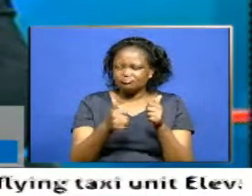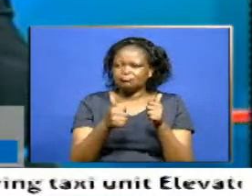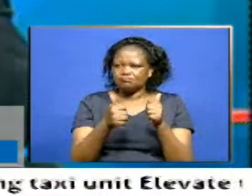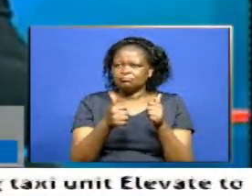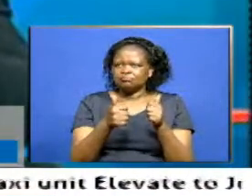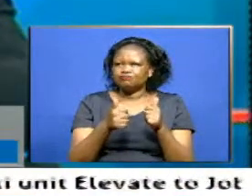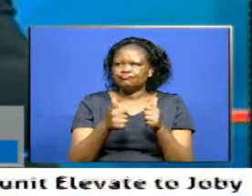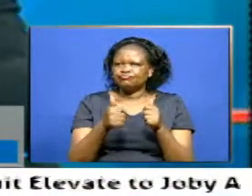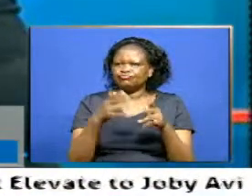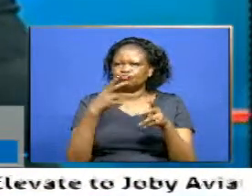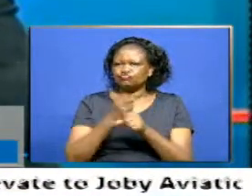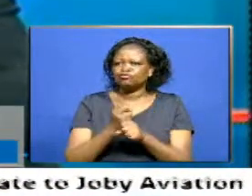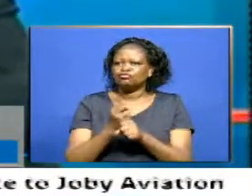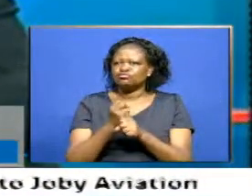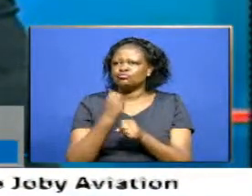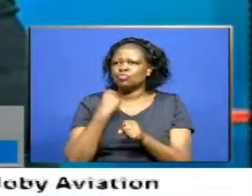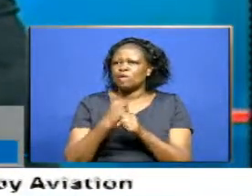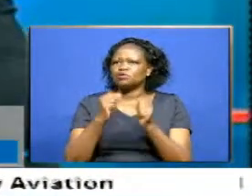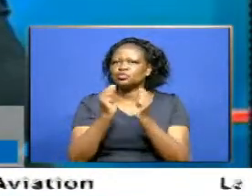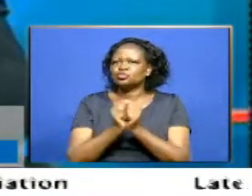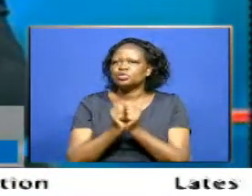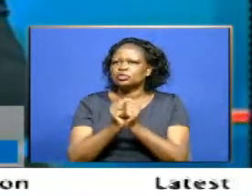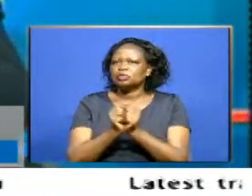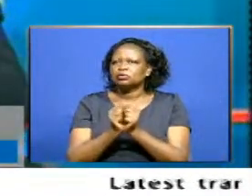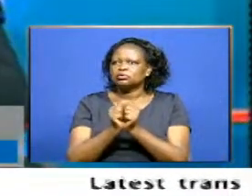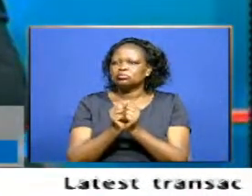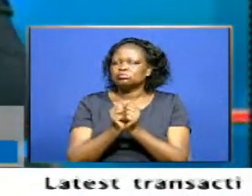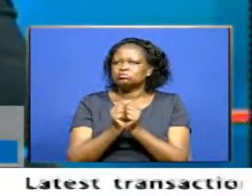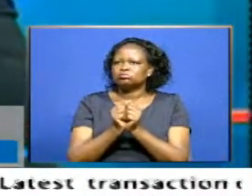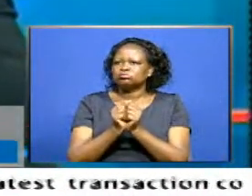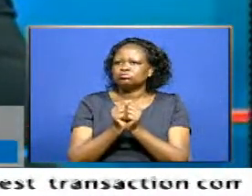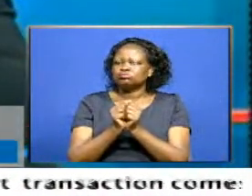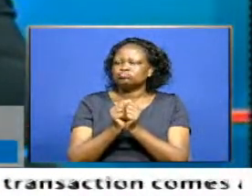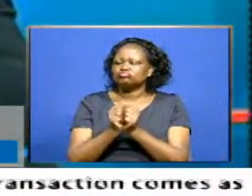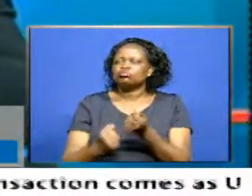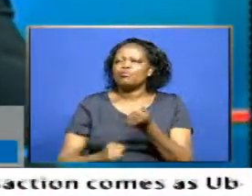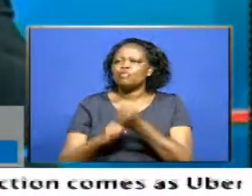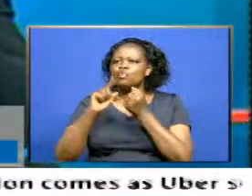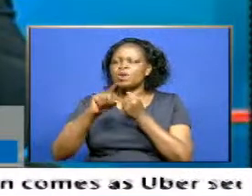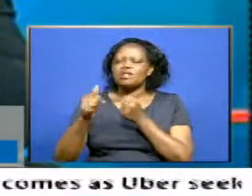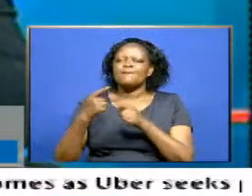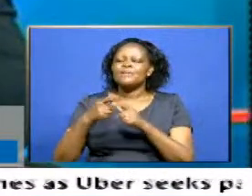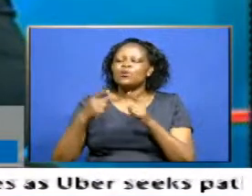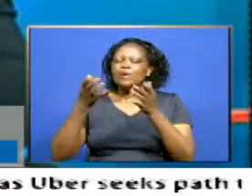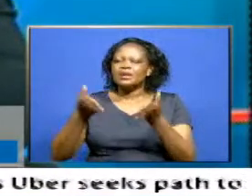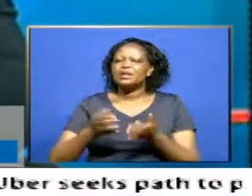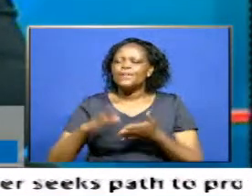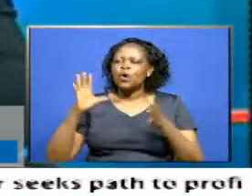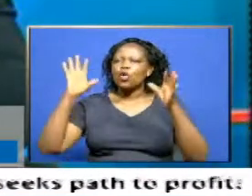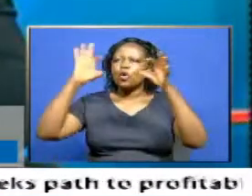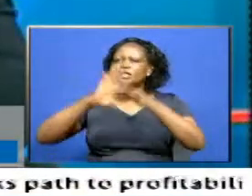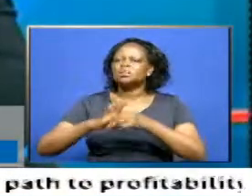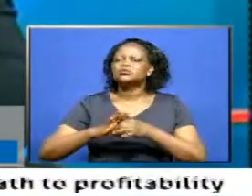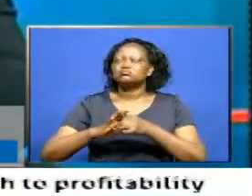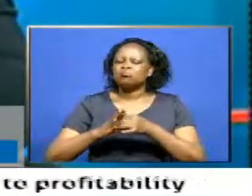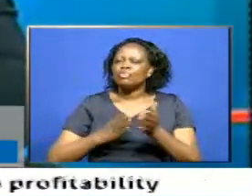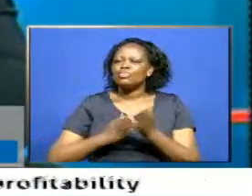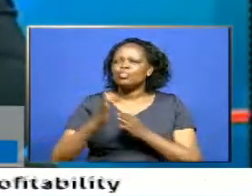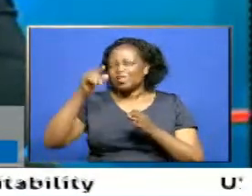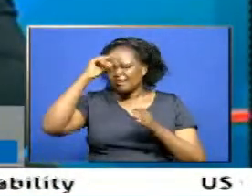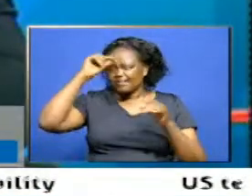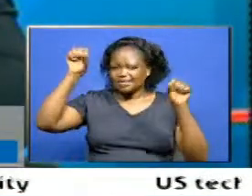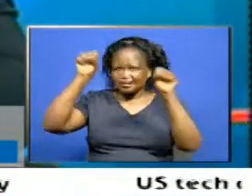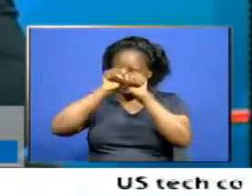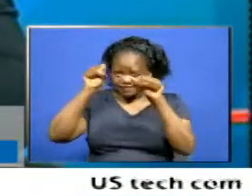non-governmental organizations have come together to pool resources. But there's need for more coordination and mainly through the government system. So if we strengthen